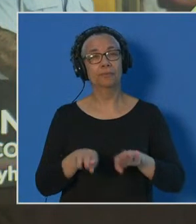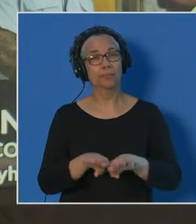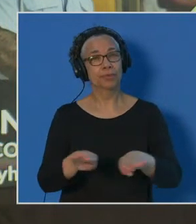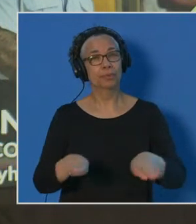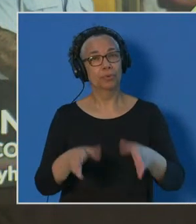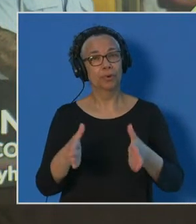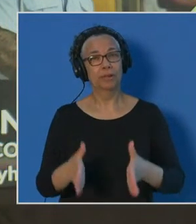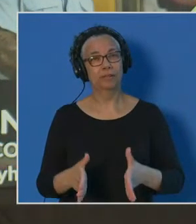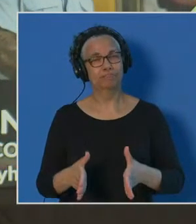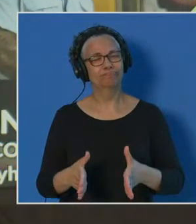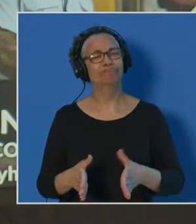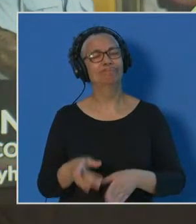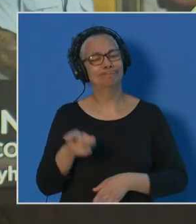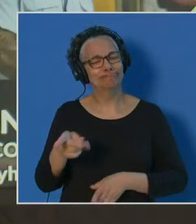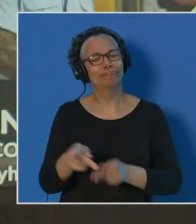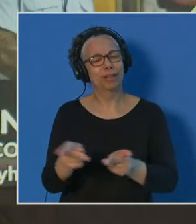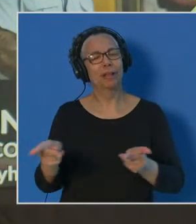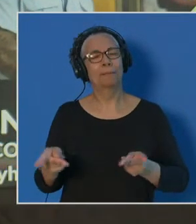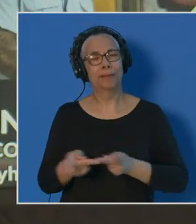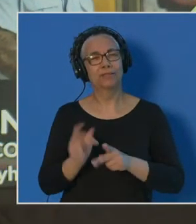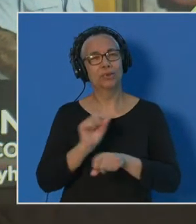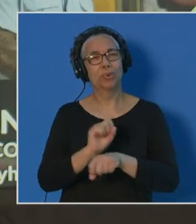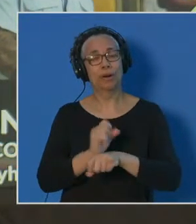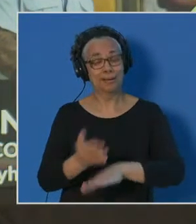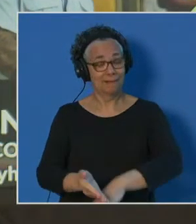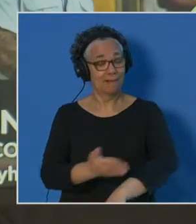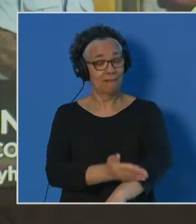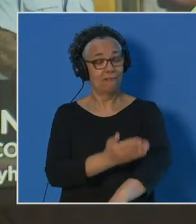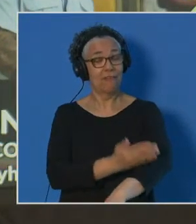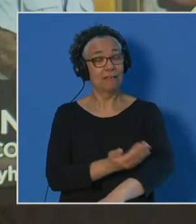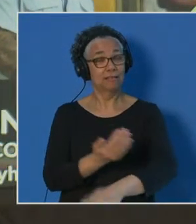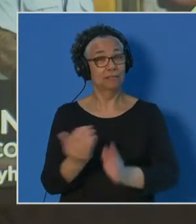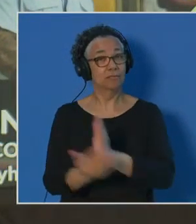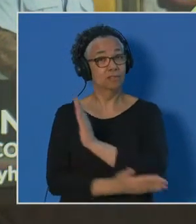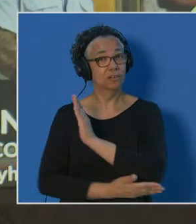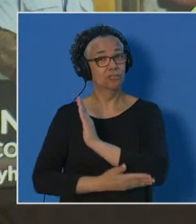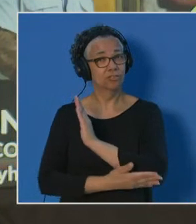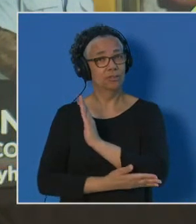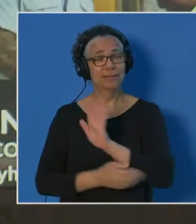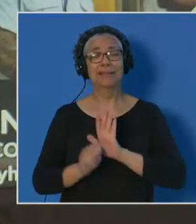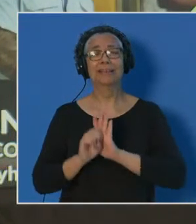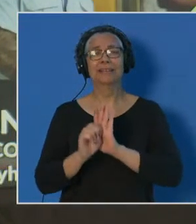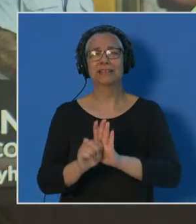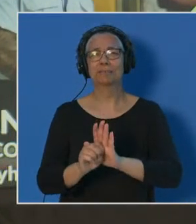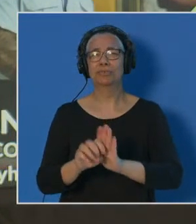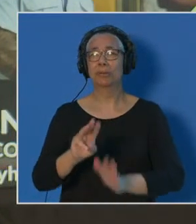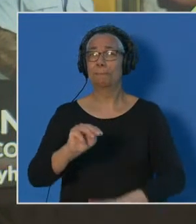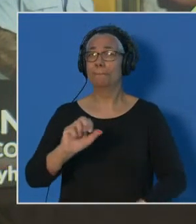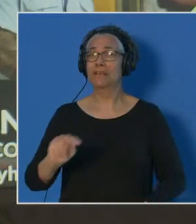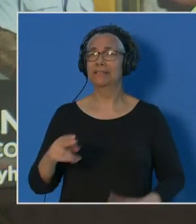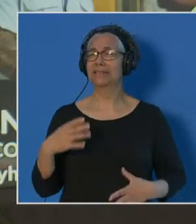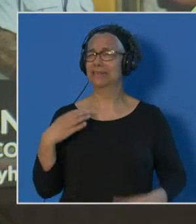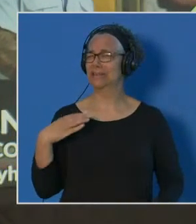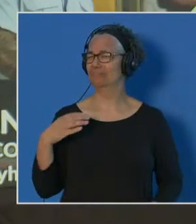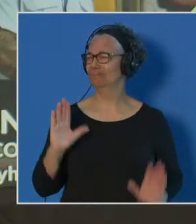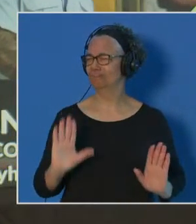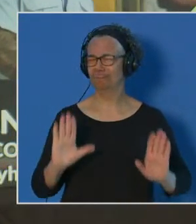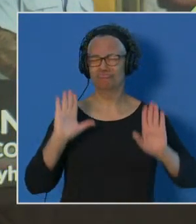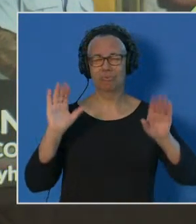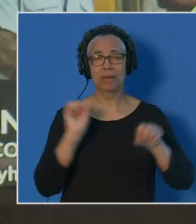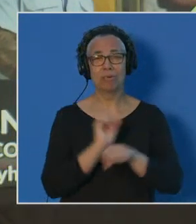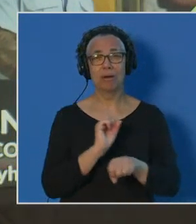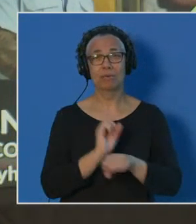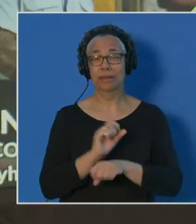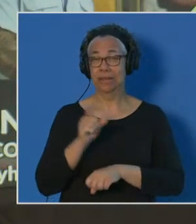place to work and to advance in their own country. I can give examples of the excellent work of Minister Keynes when he was the minister responsible